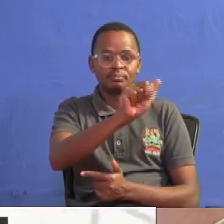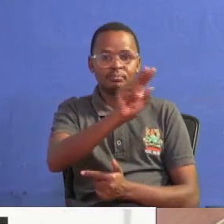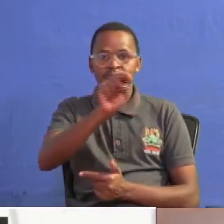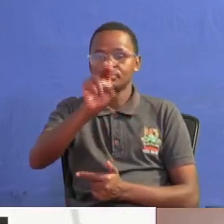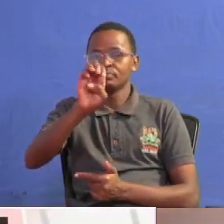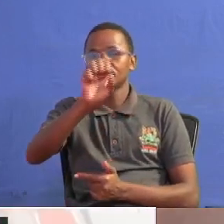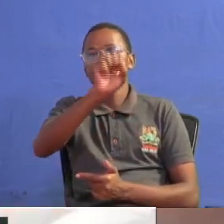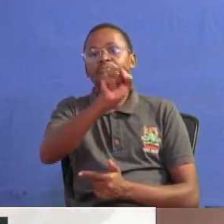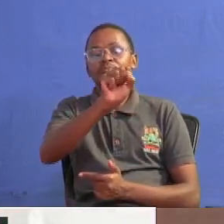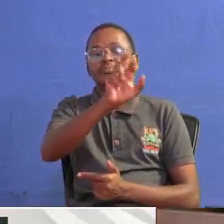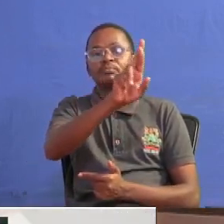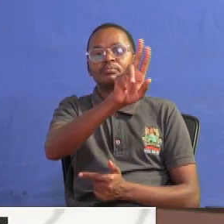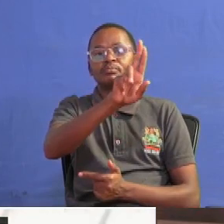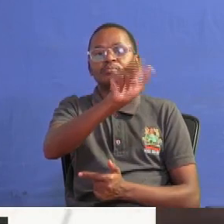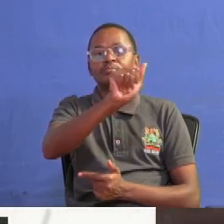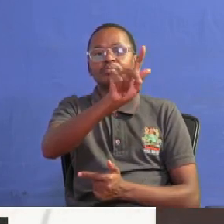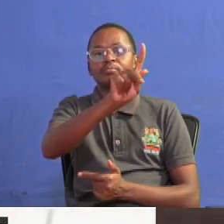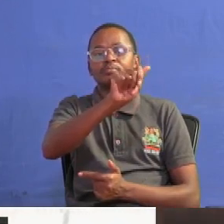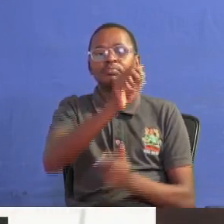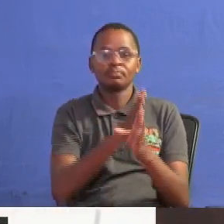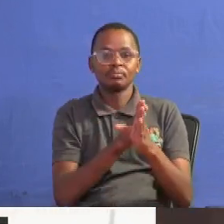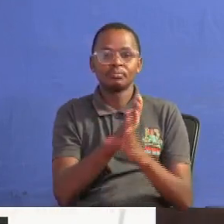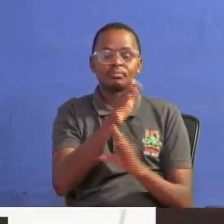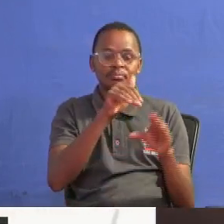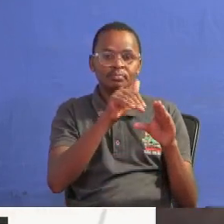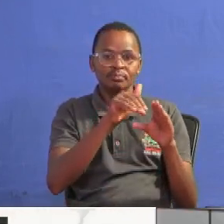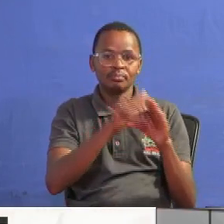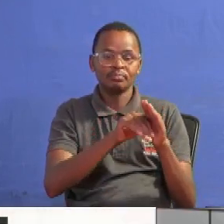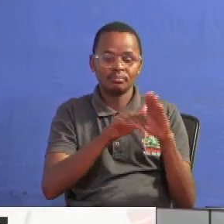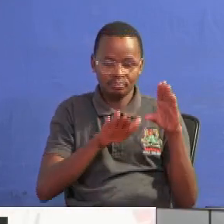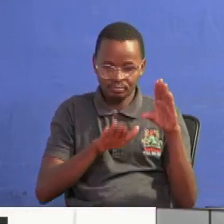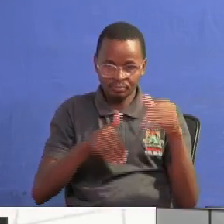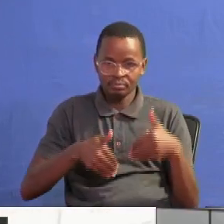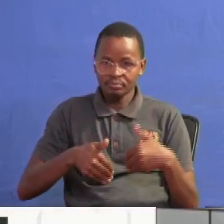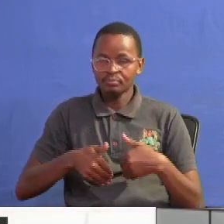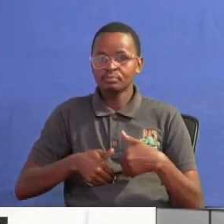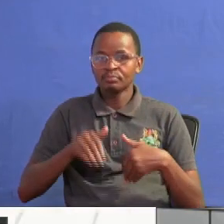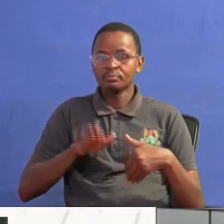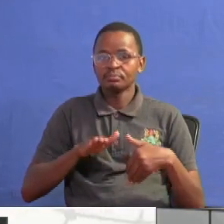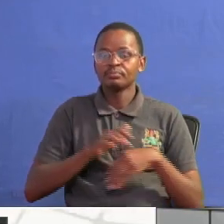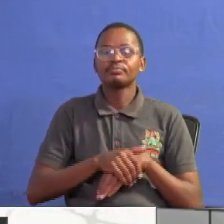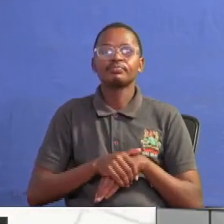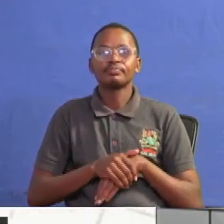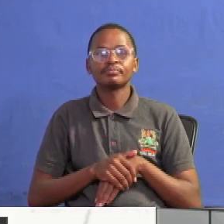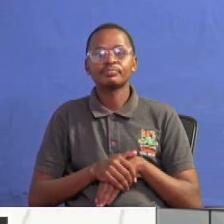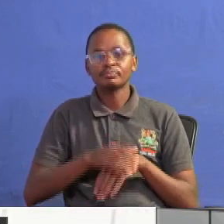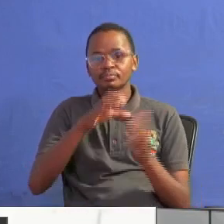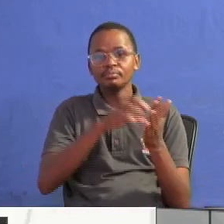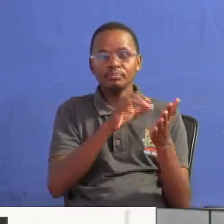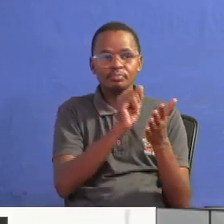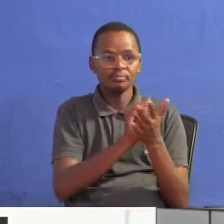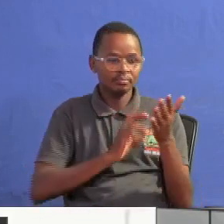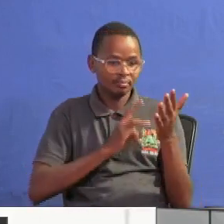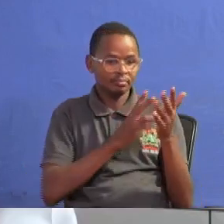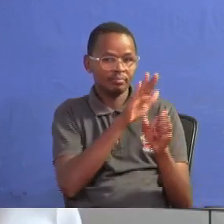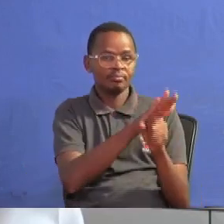in Rwaka, said that this condition majorly occurs in young women. Ovarian cyst is a condition that we see